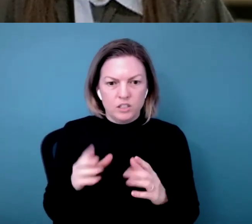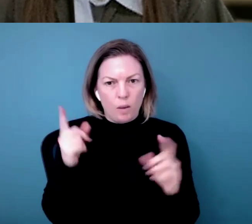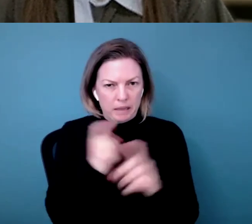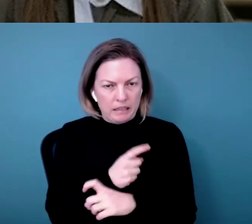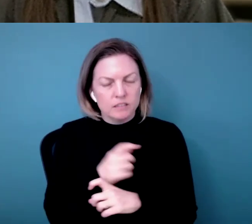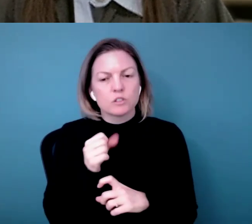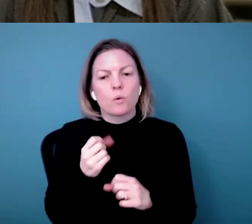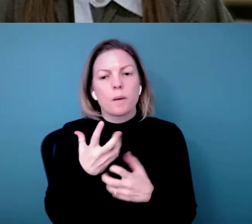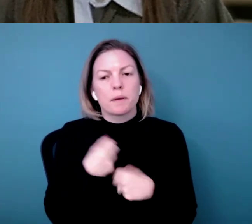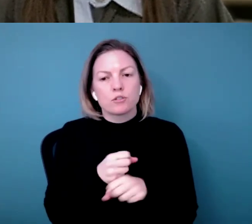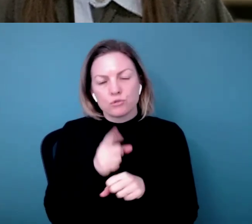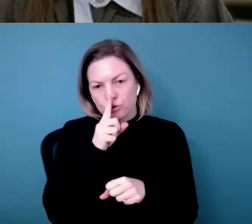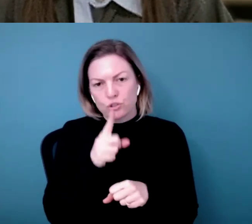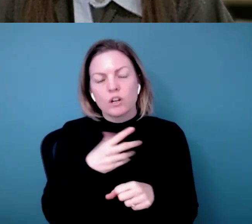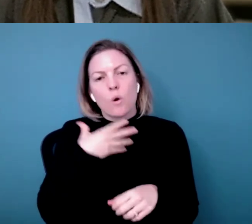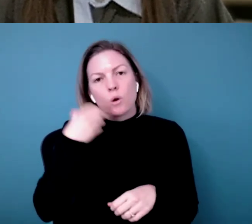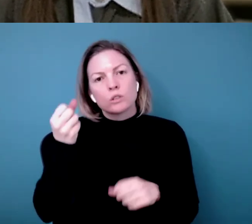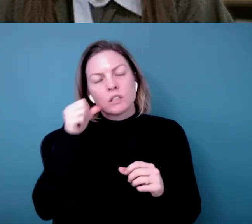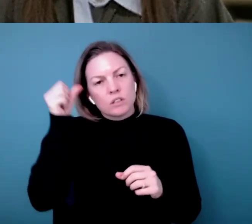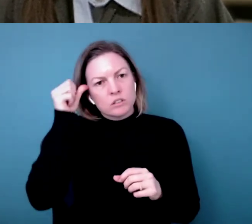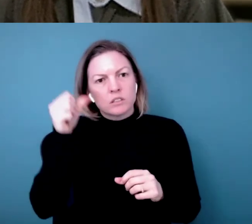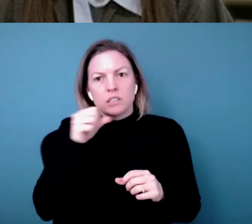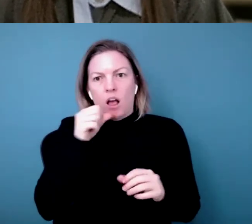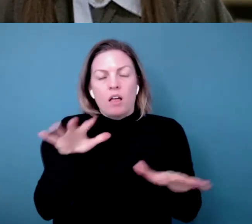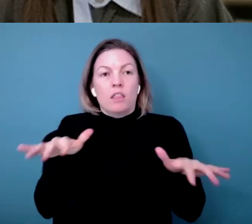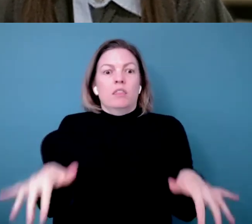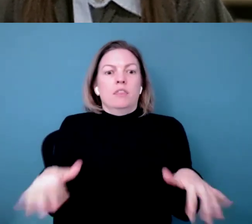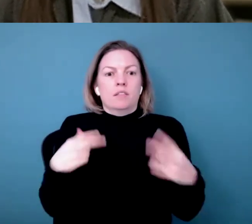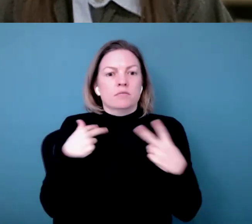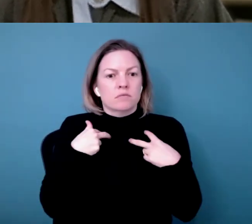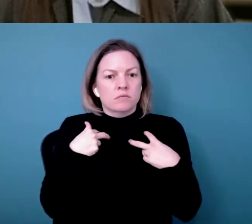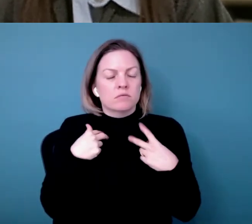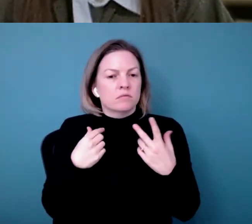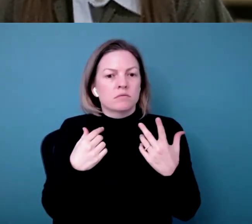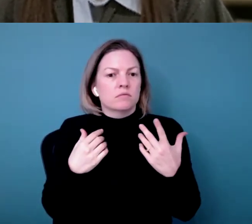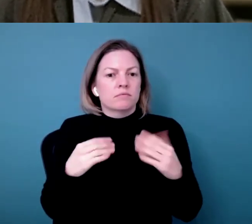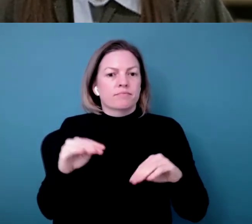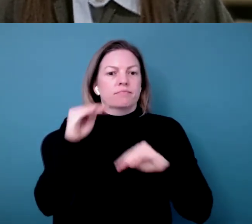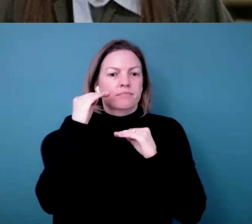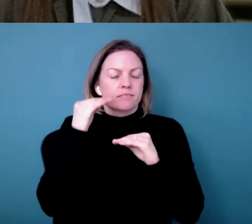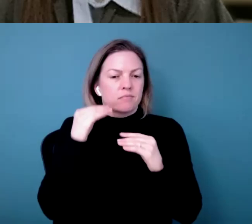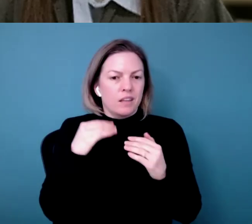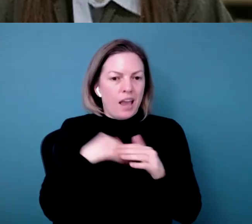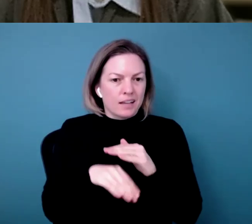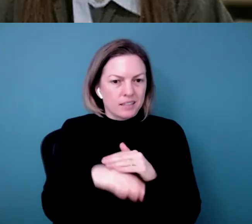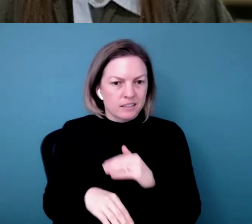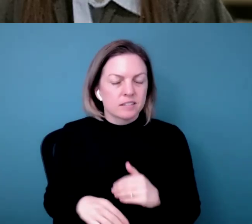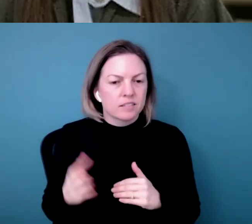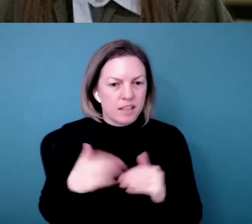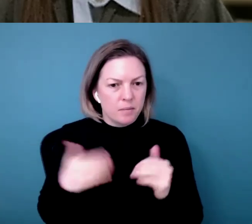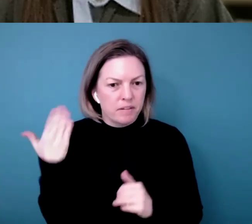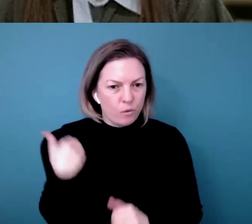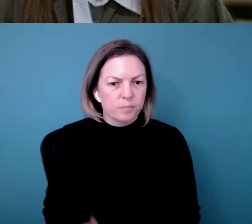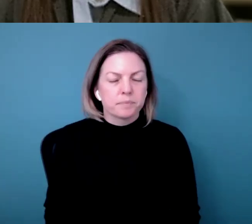settles, older adults aren't left with more limited access to mental health services than they started with.